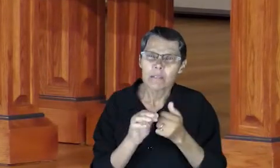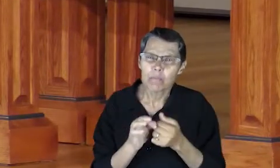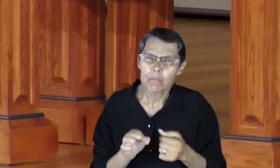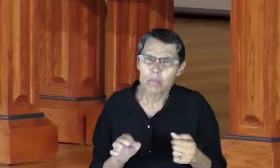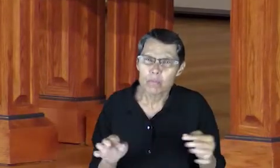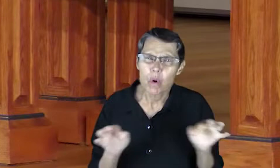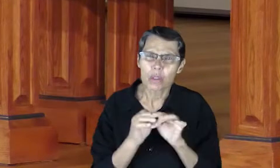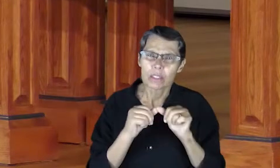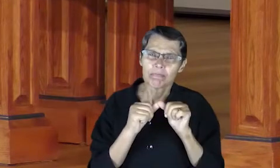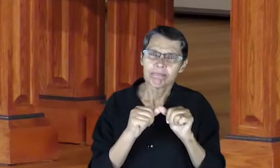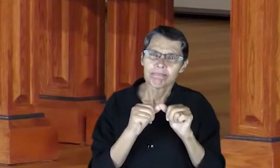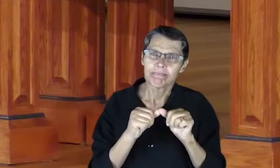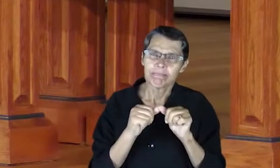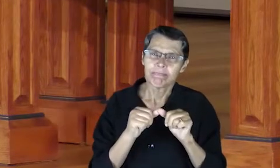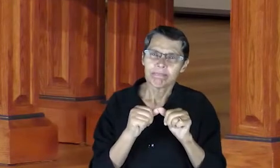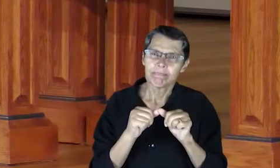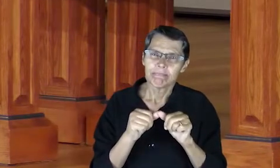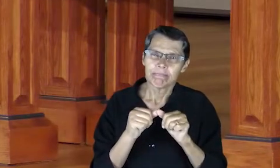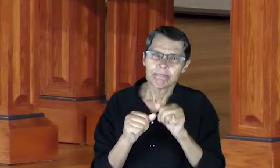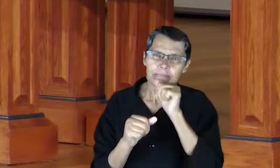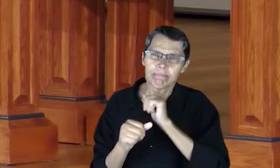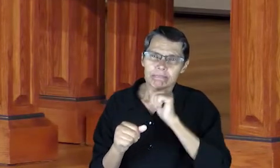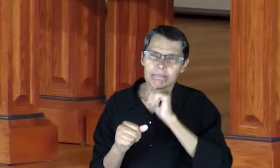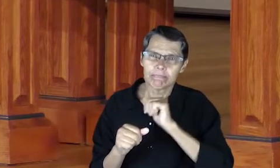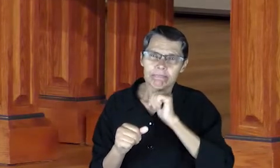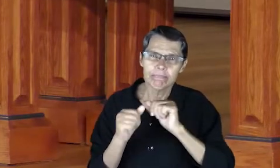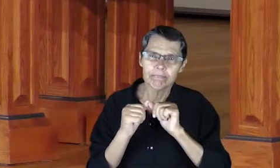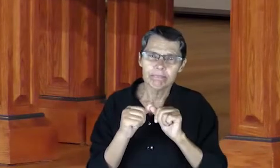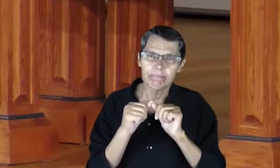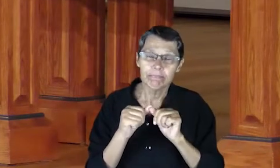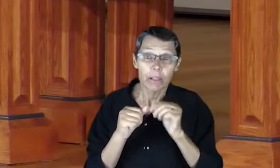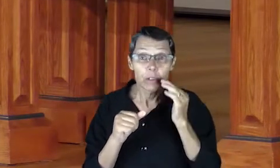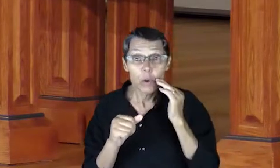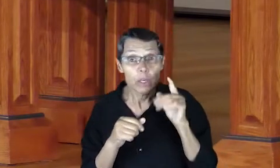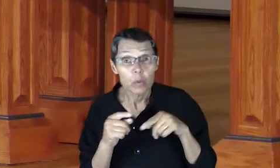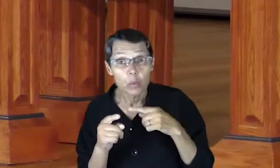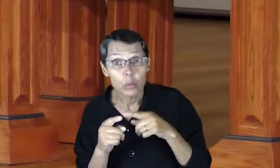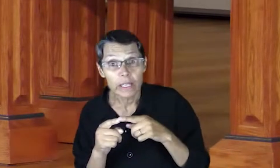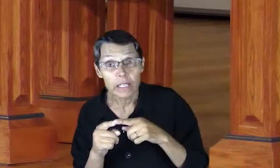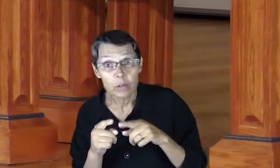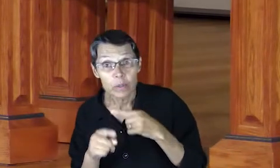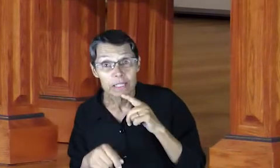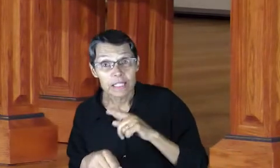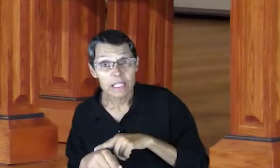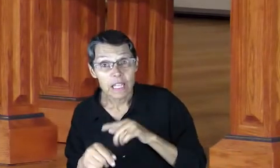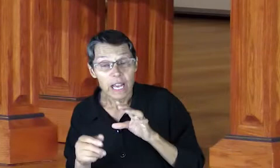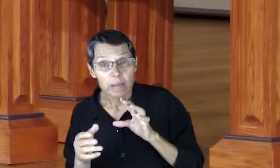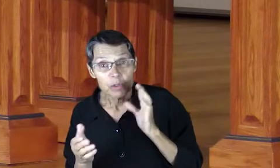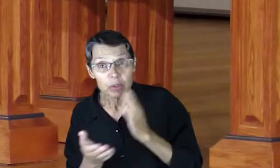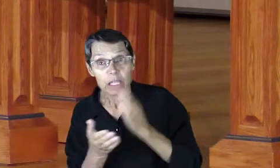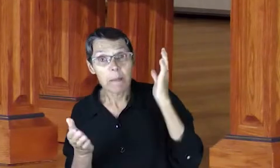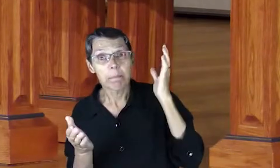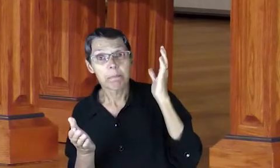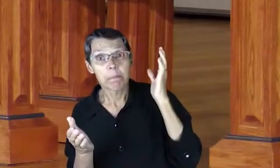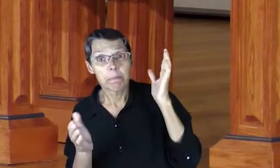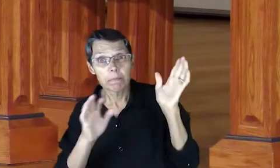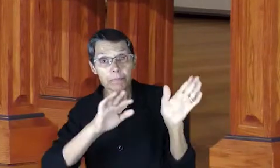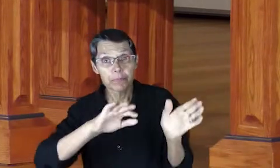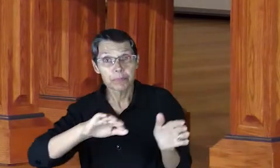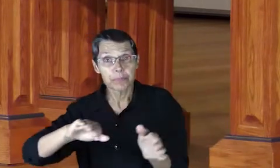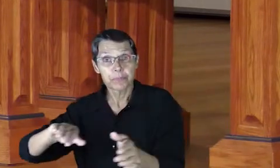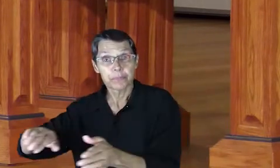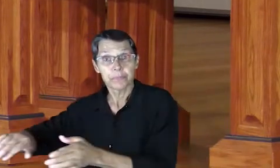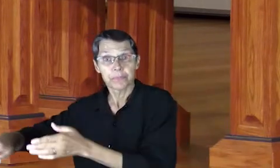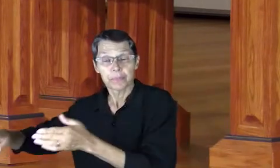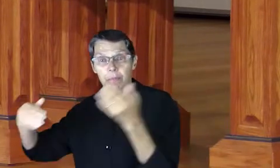are vitally important, and knowing when? When is the time to release and move on, and when